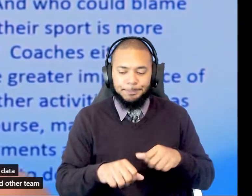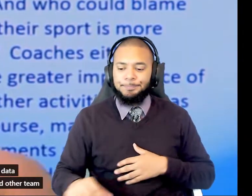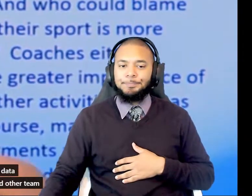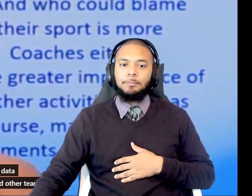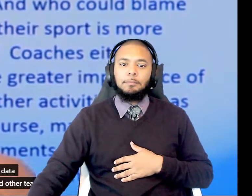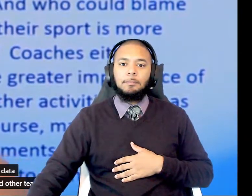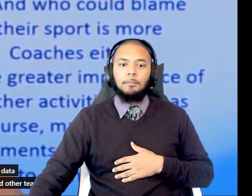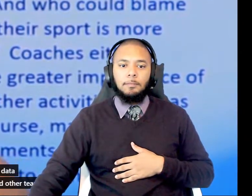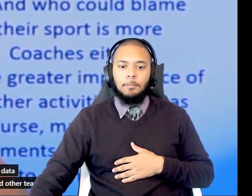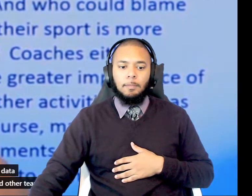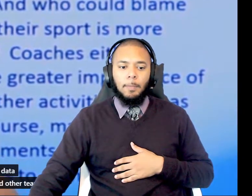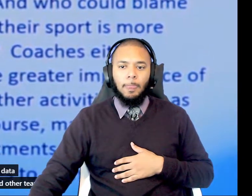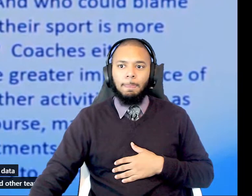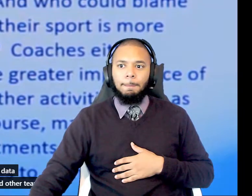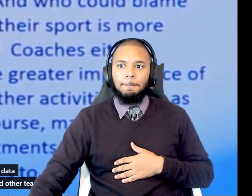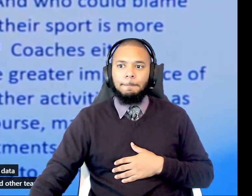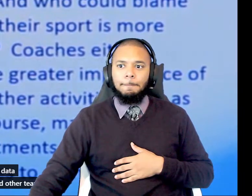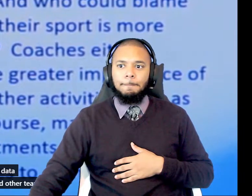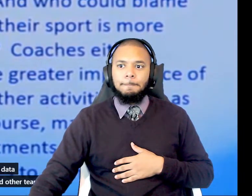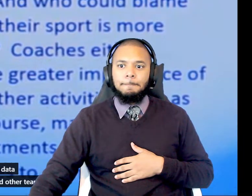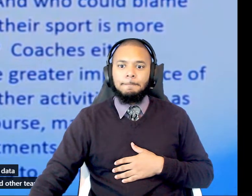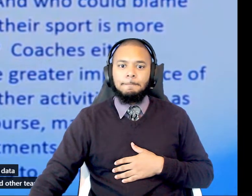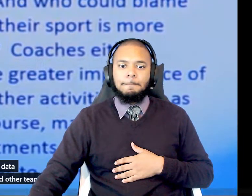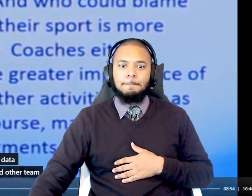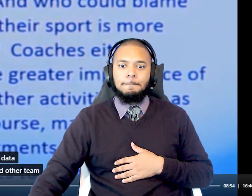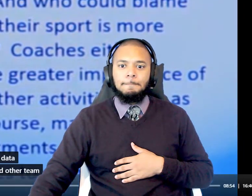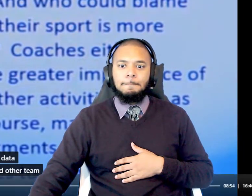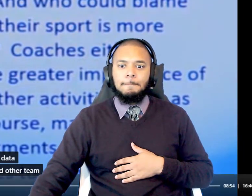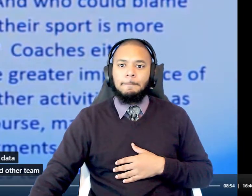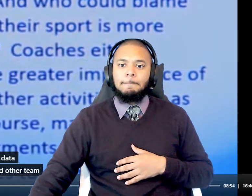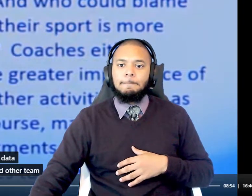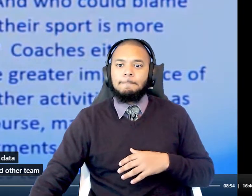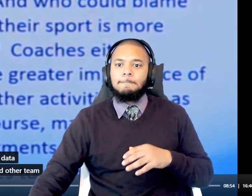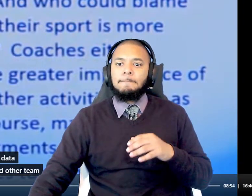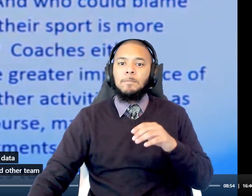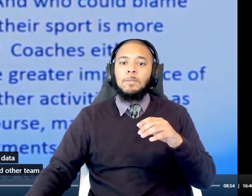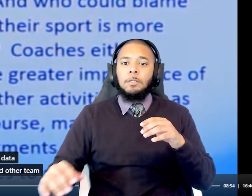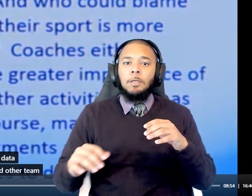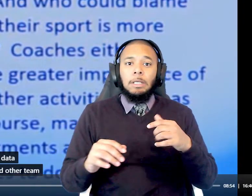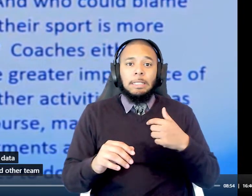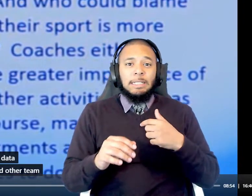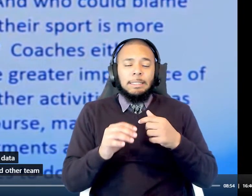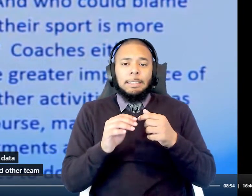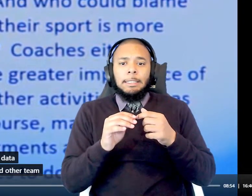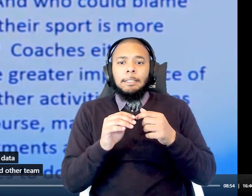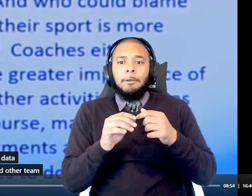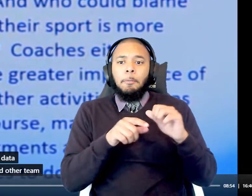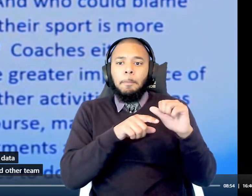All right. So here's the data. Practice schedules, games, and